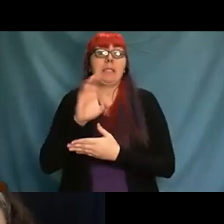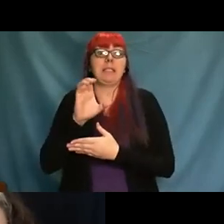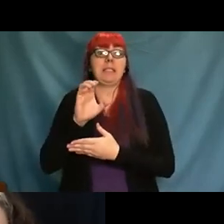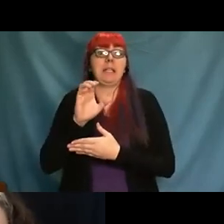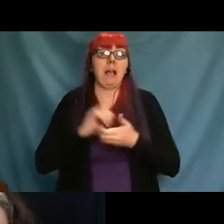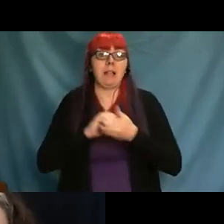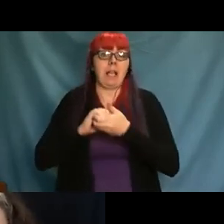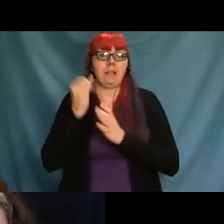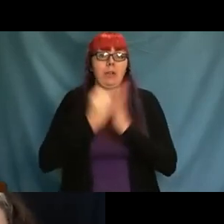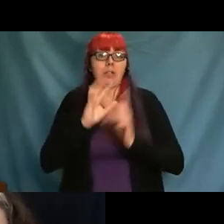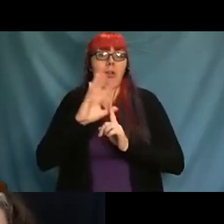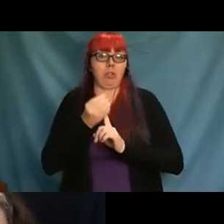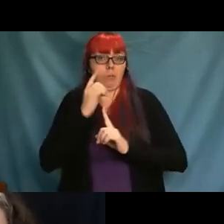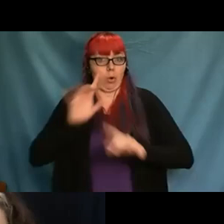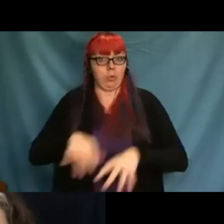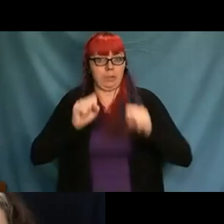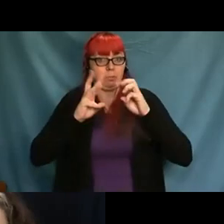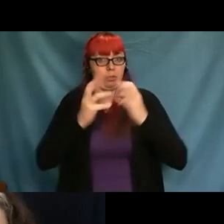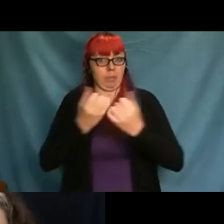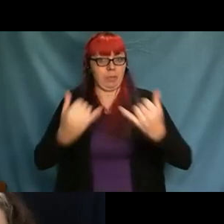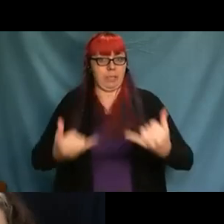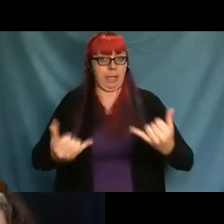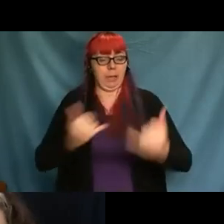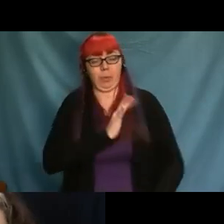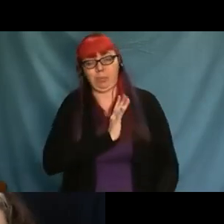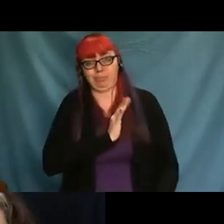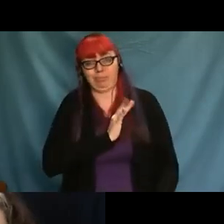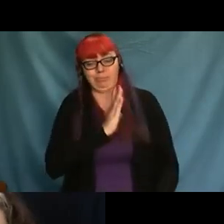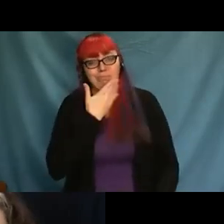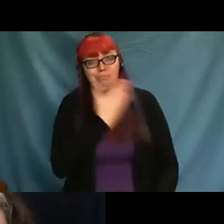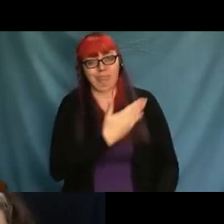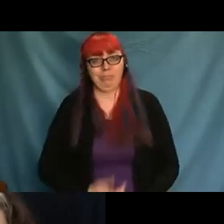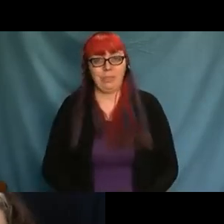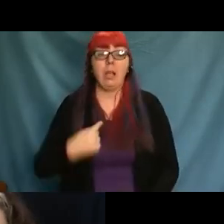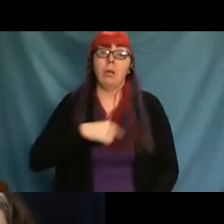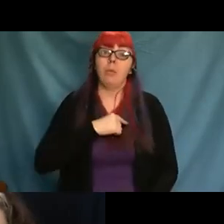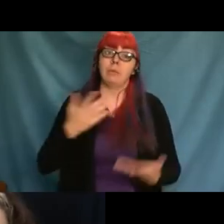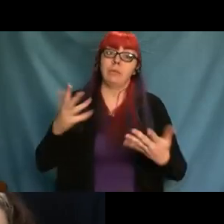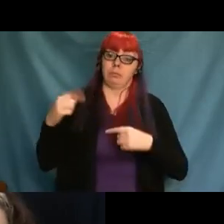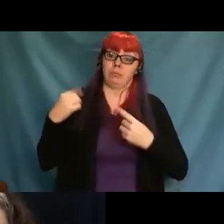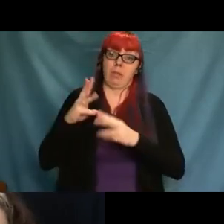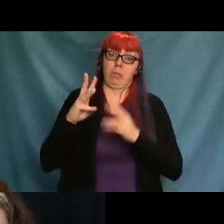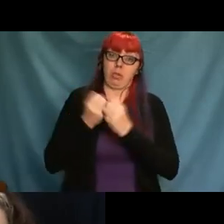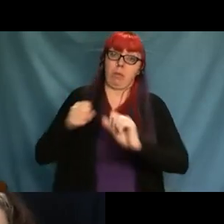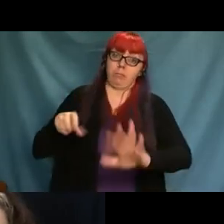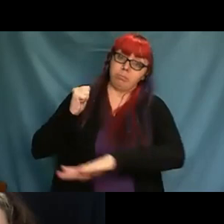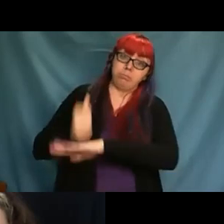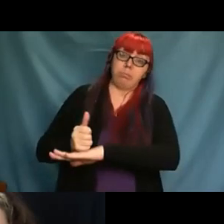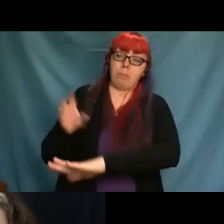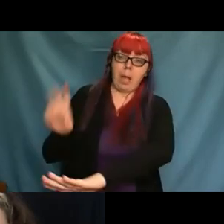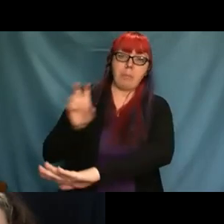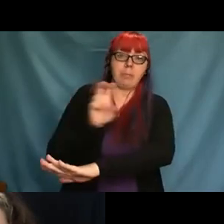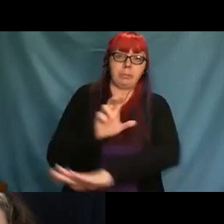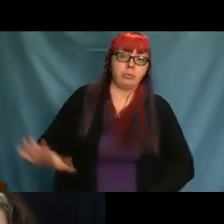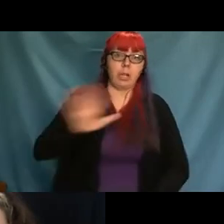for hosting the workshop today. Our goal with, we've been doing a series of workshops across Canada, and our goal is to share our knowledge about search